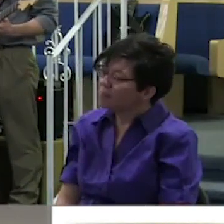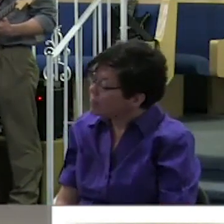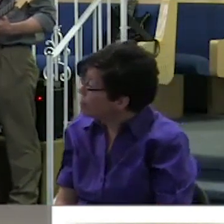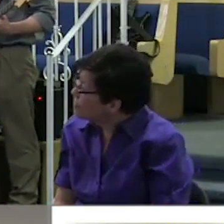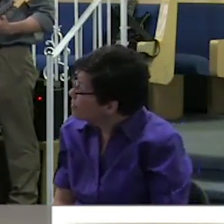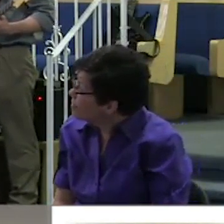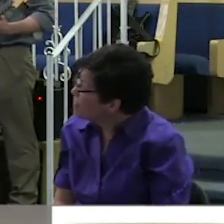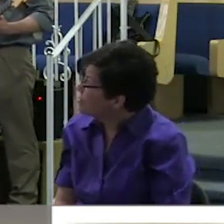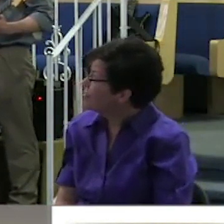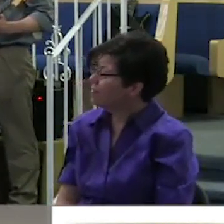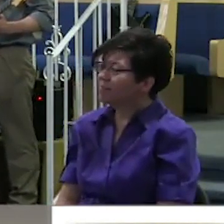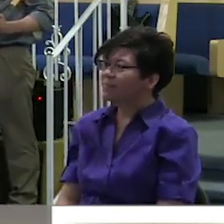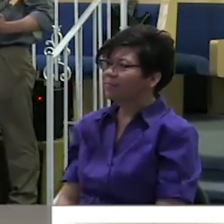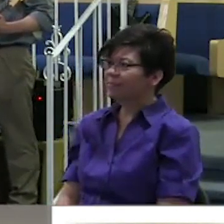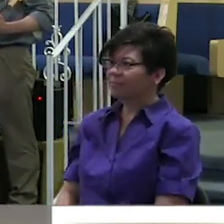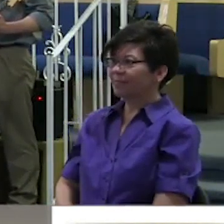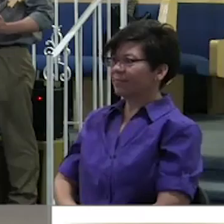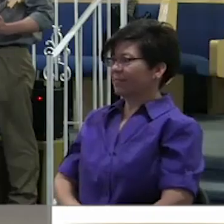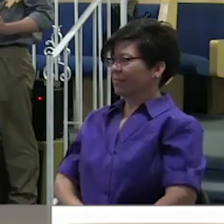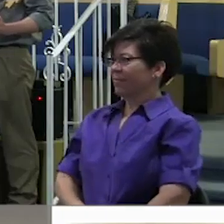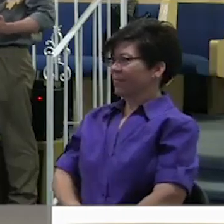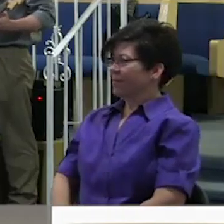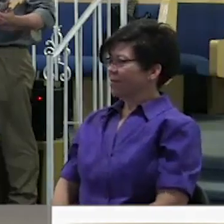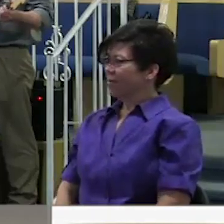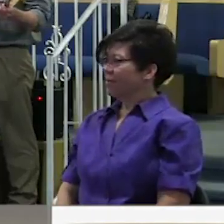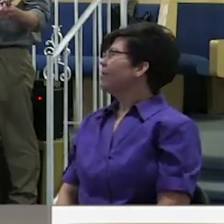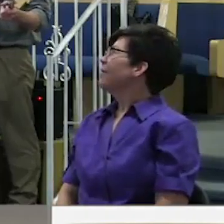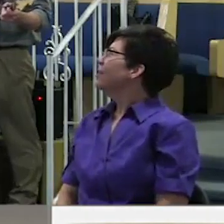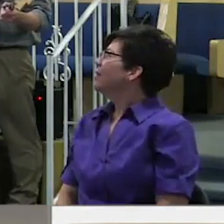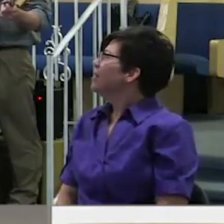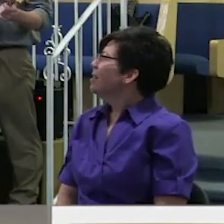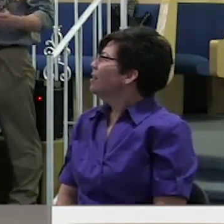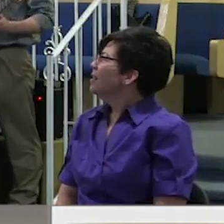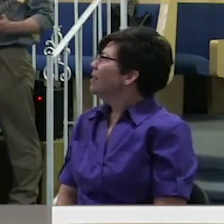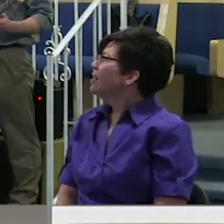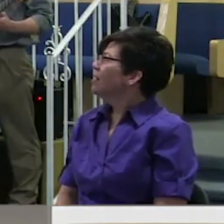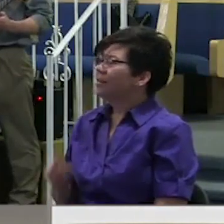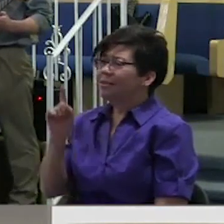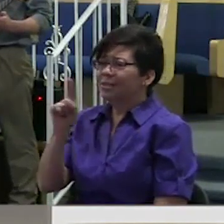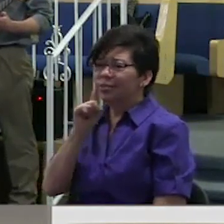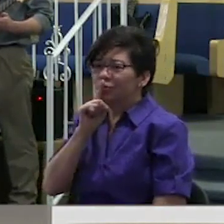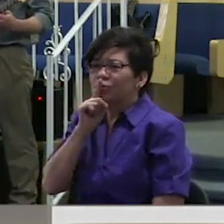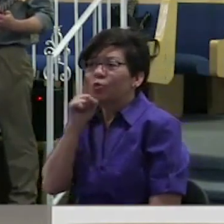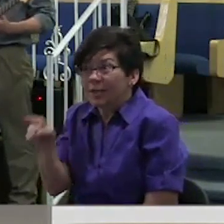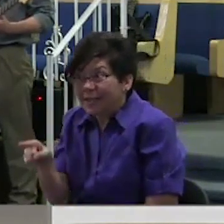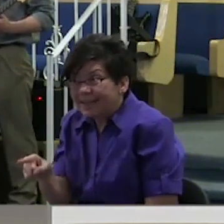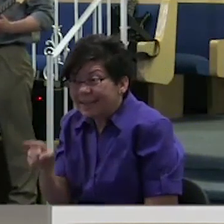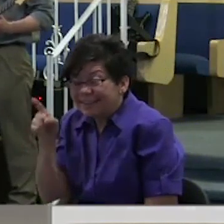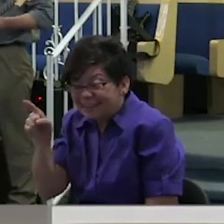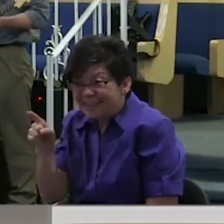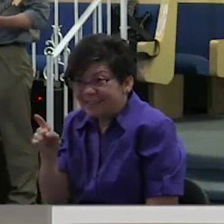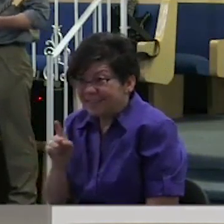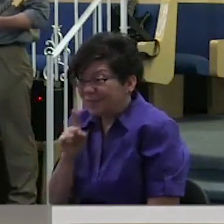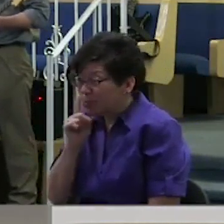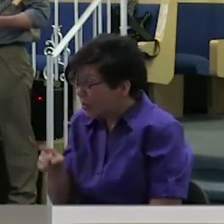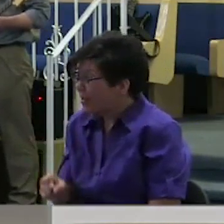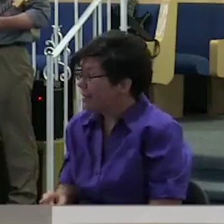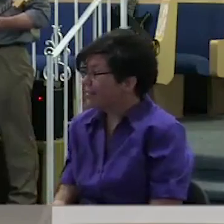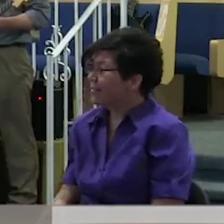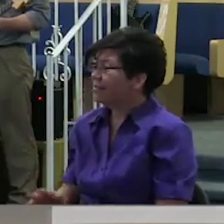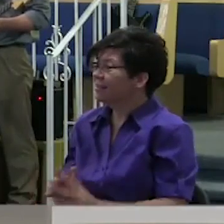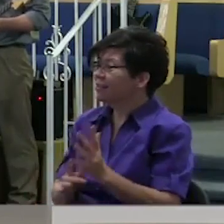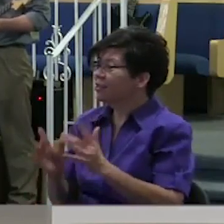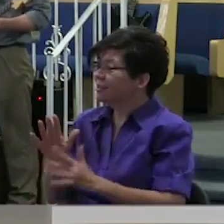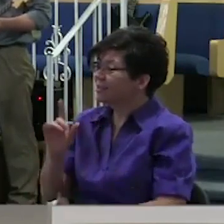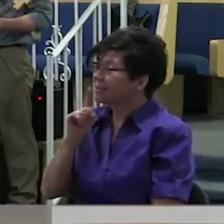that's one of them songs when you hear it, you just want to keep on. Because he's real to somebody. I know that